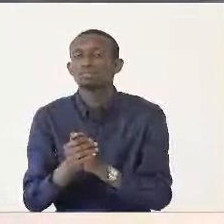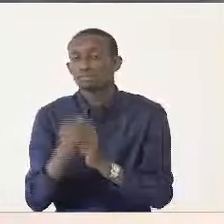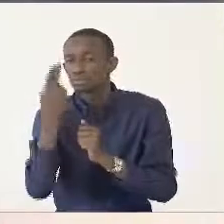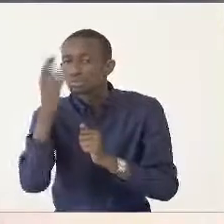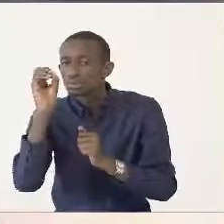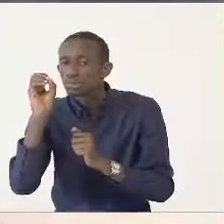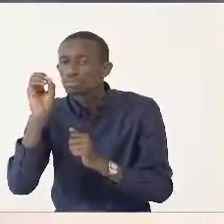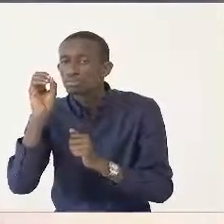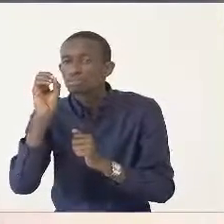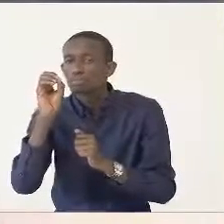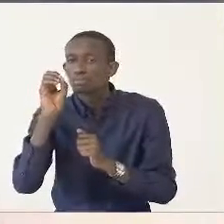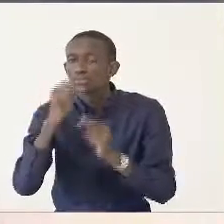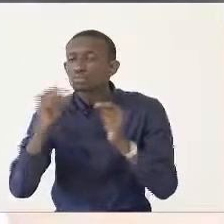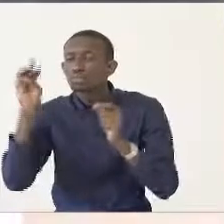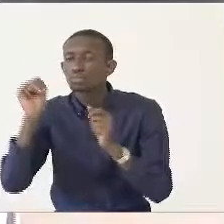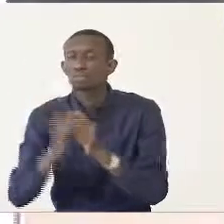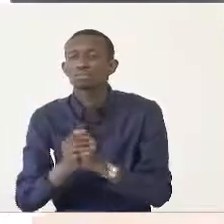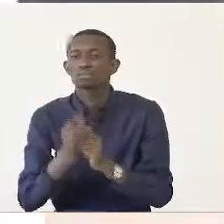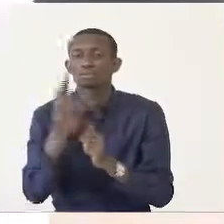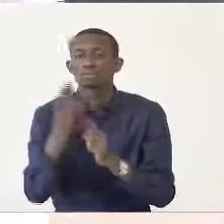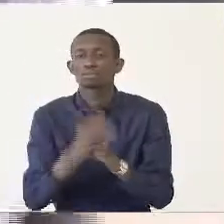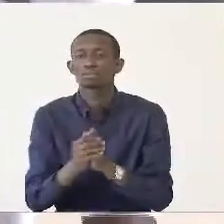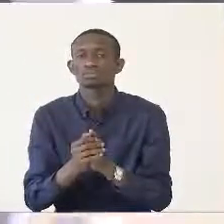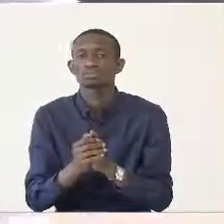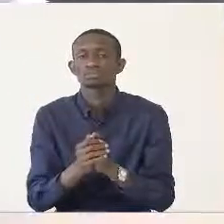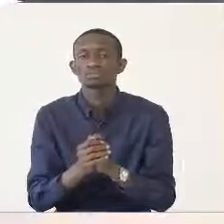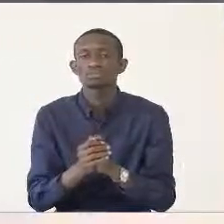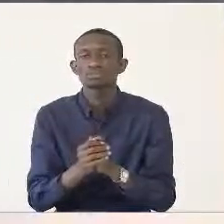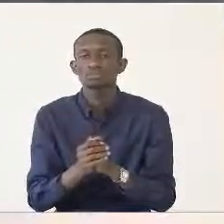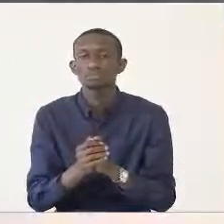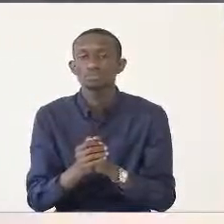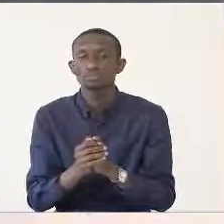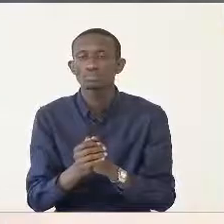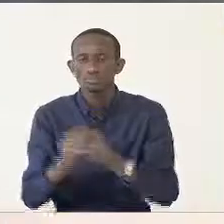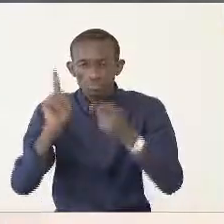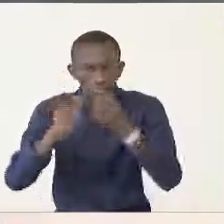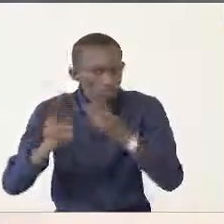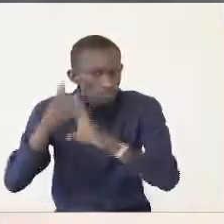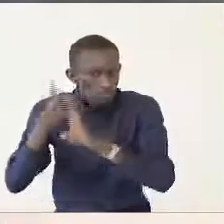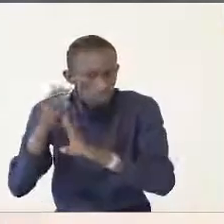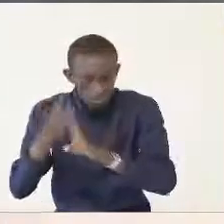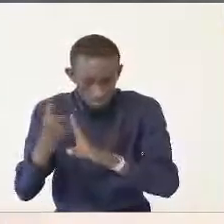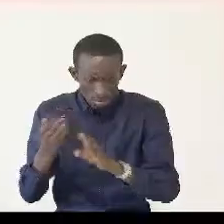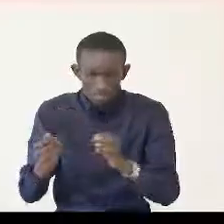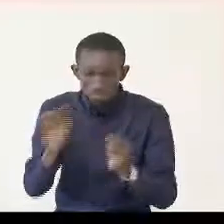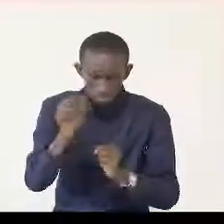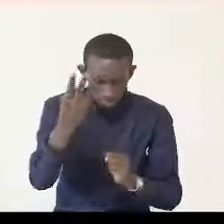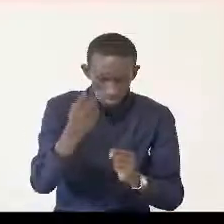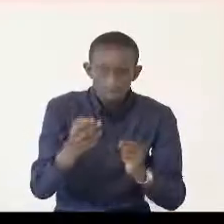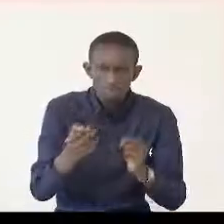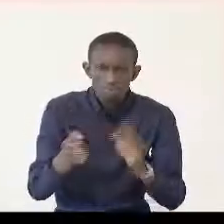That is 20. Then here plus, do we have the speed of the second car along